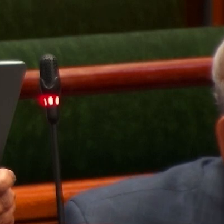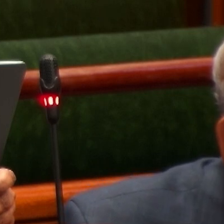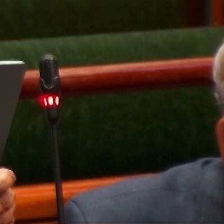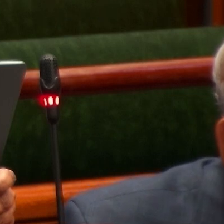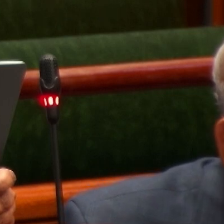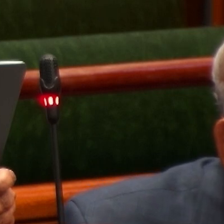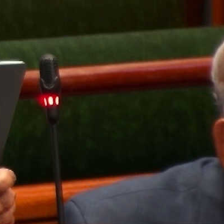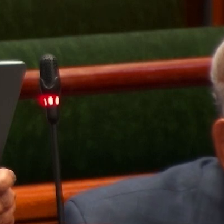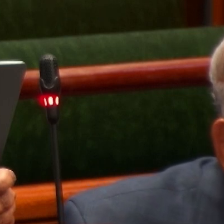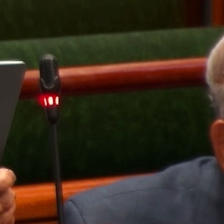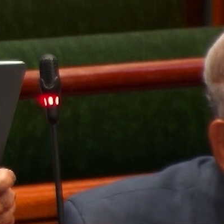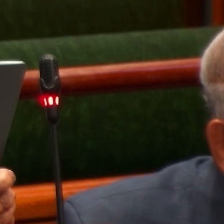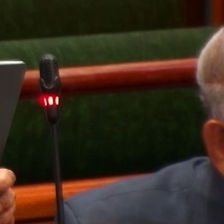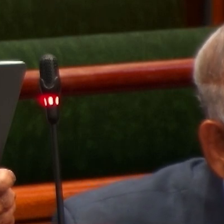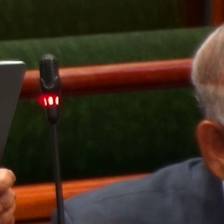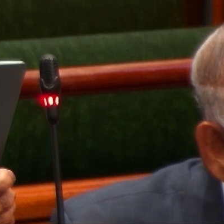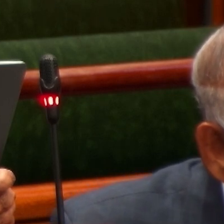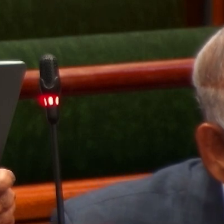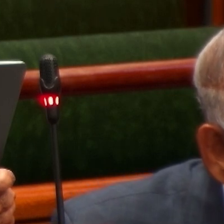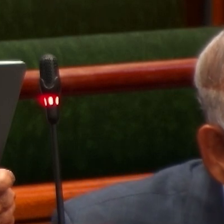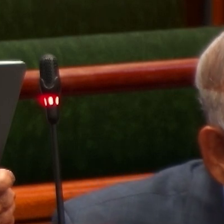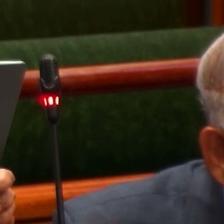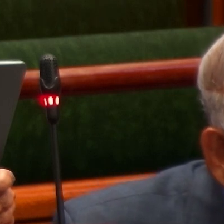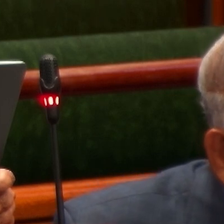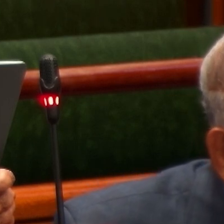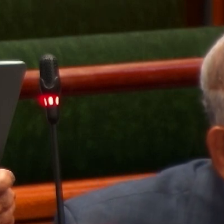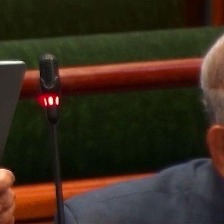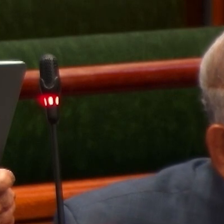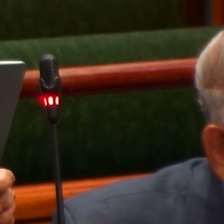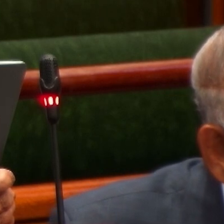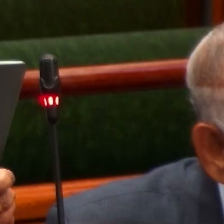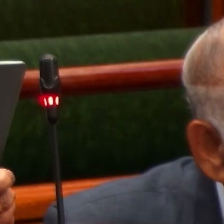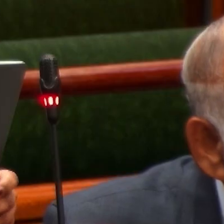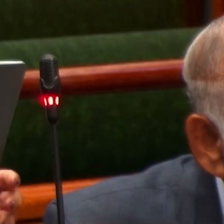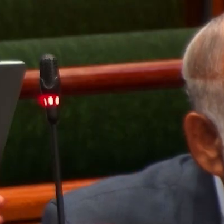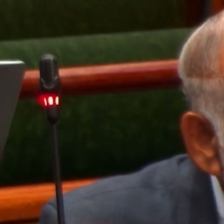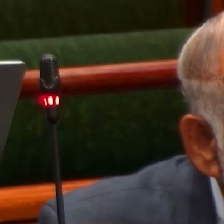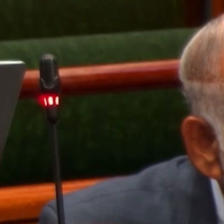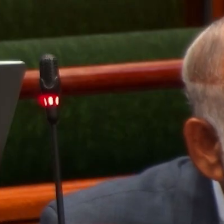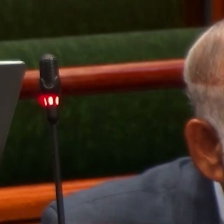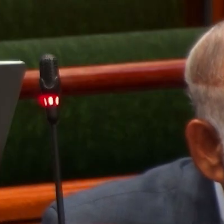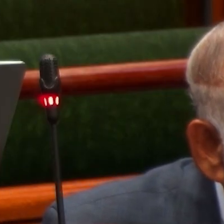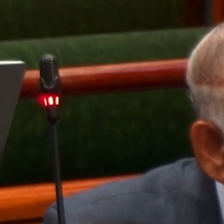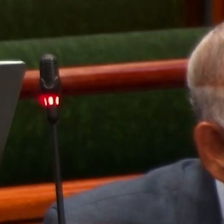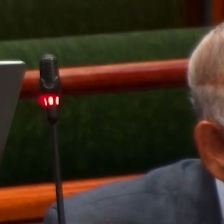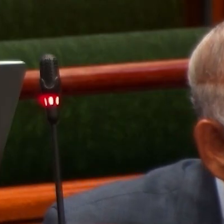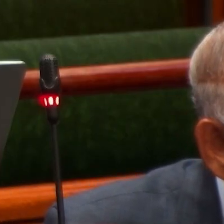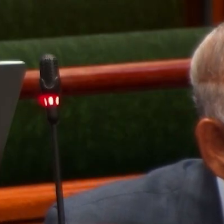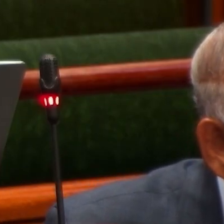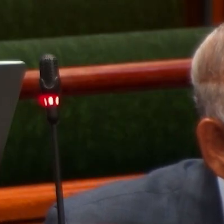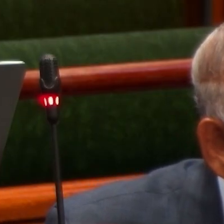management while making meaningful investments in the people of Fiji. It recognizes that sustainable development